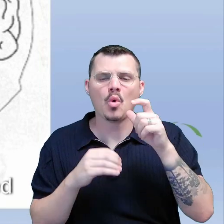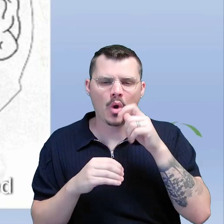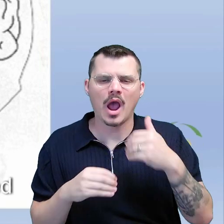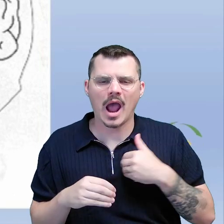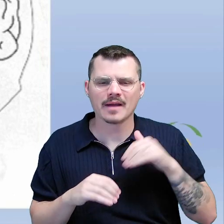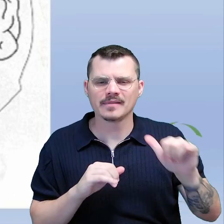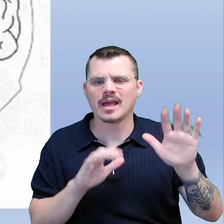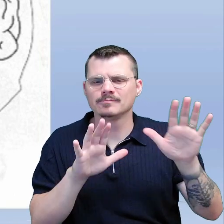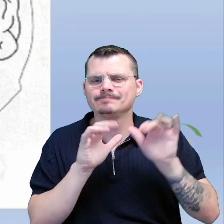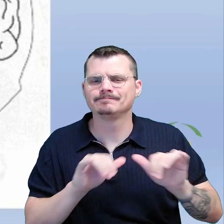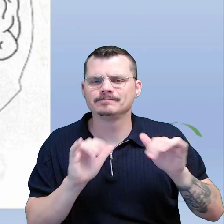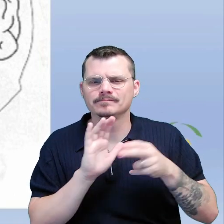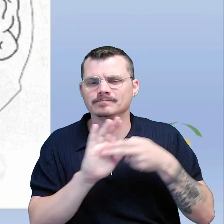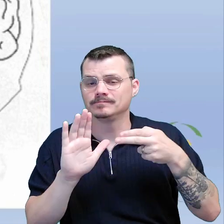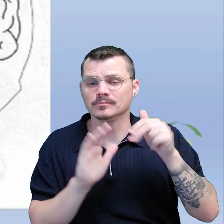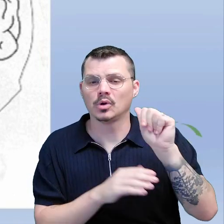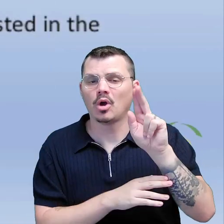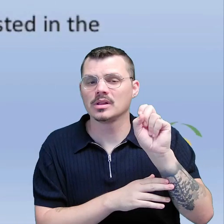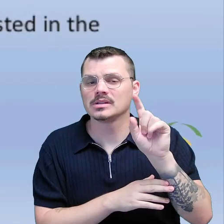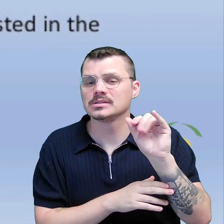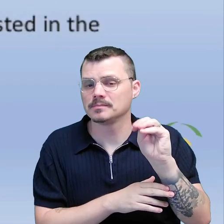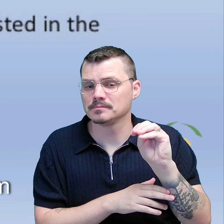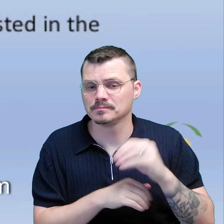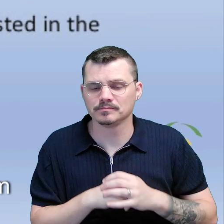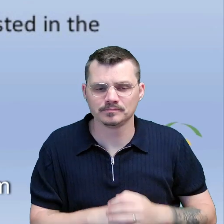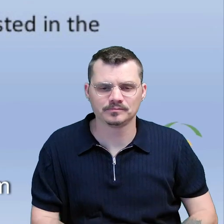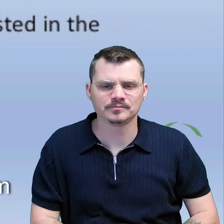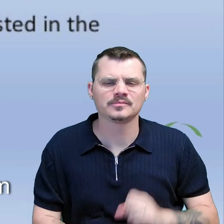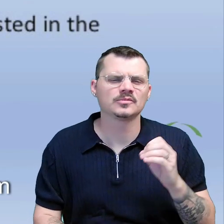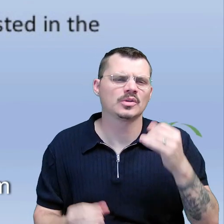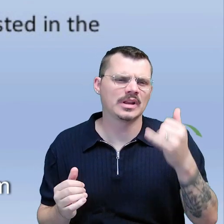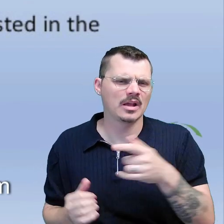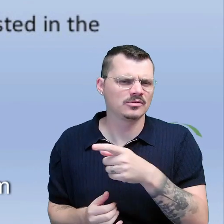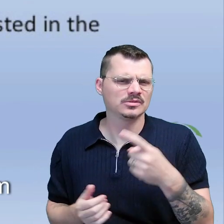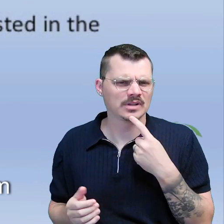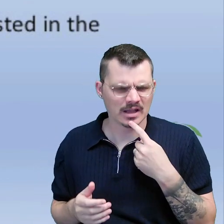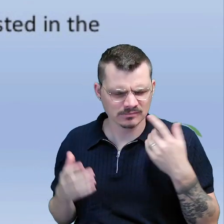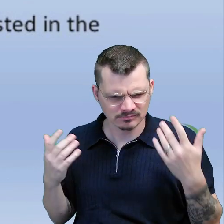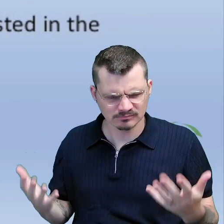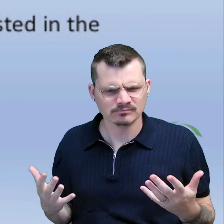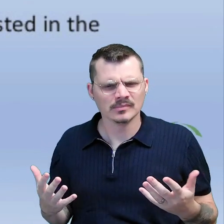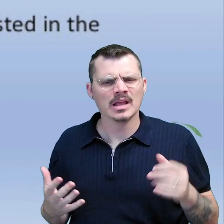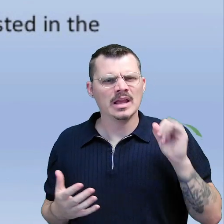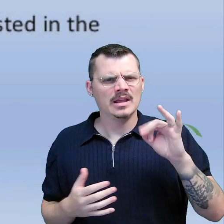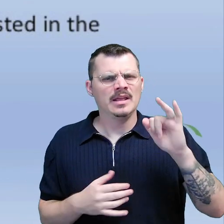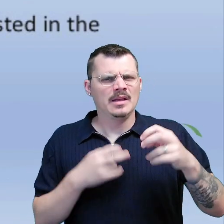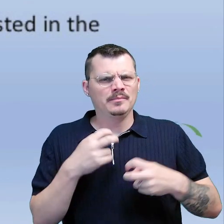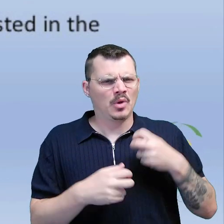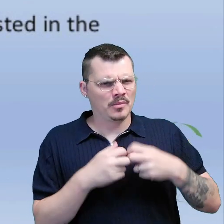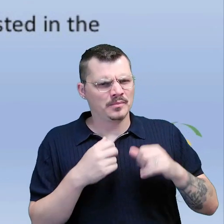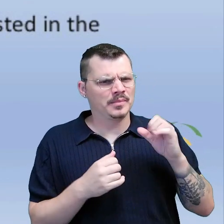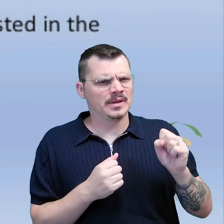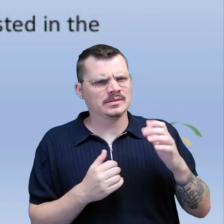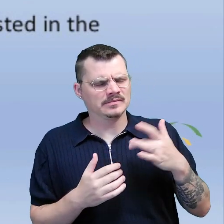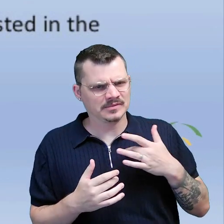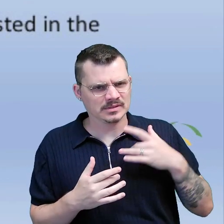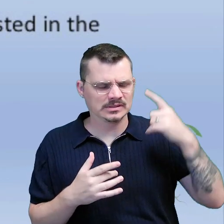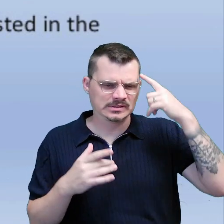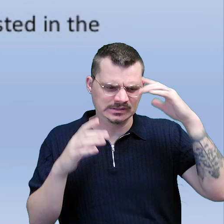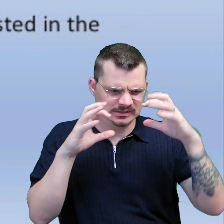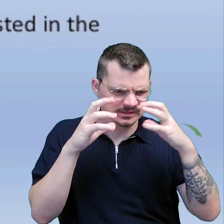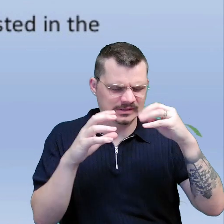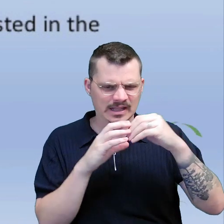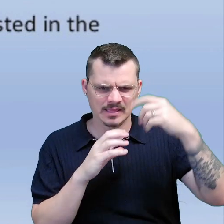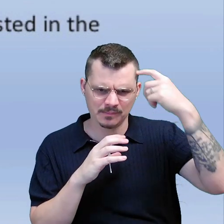traditionally defined autism. So you say to yourself, well, if the problem is irritability in the brain,